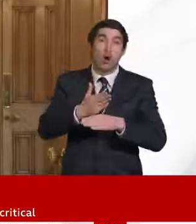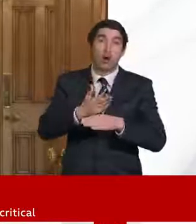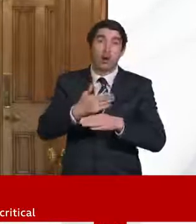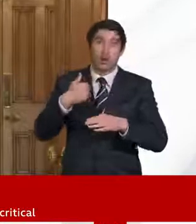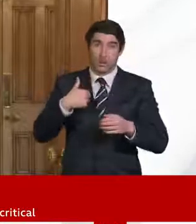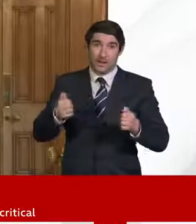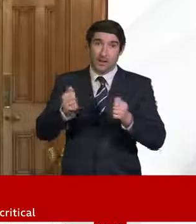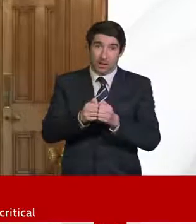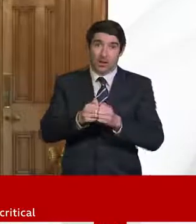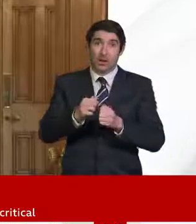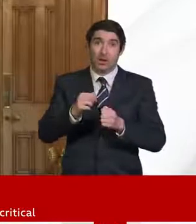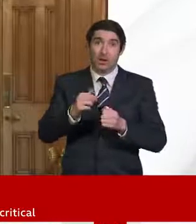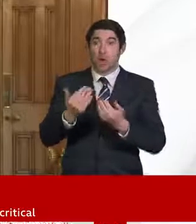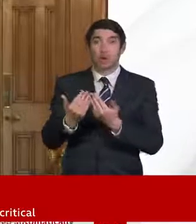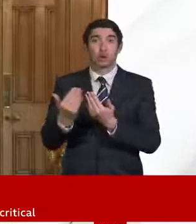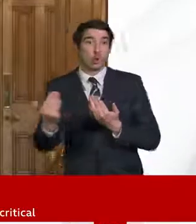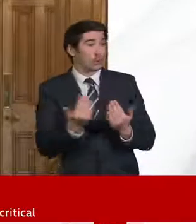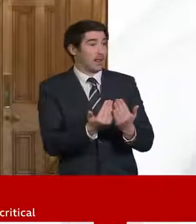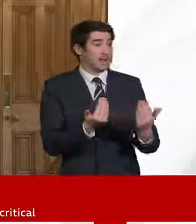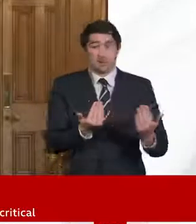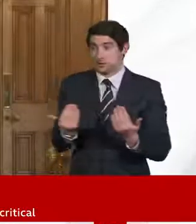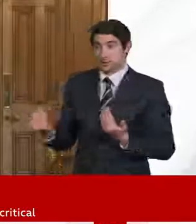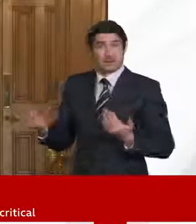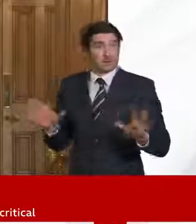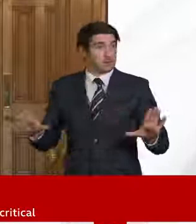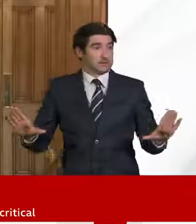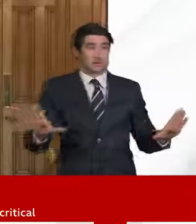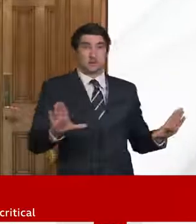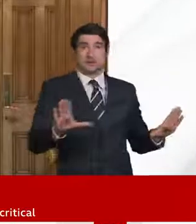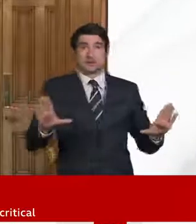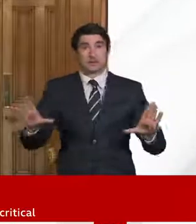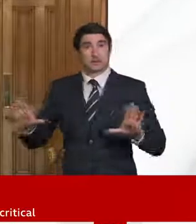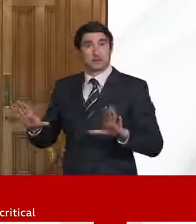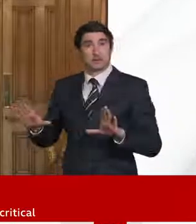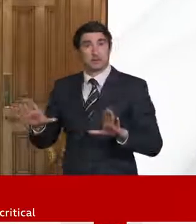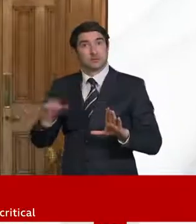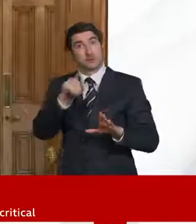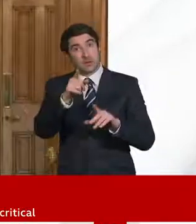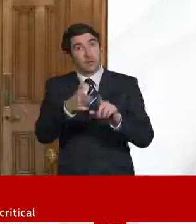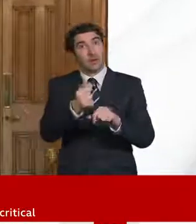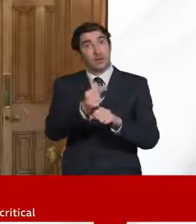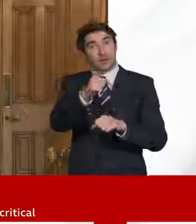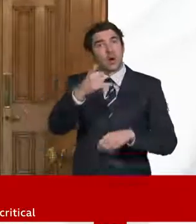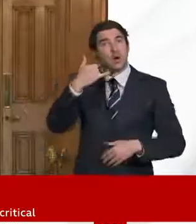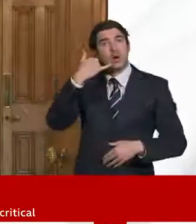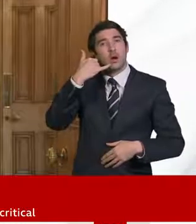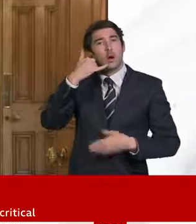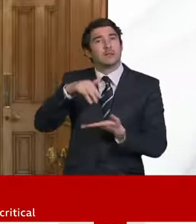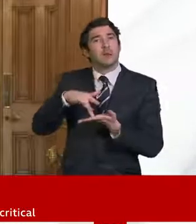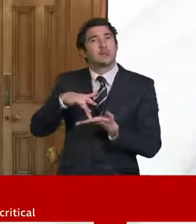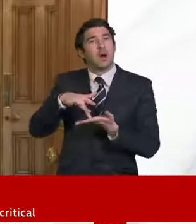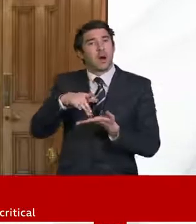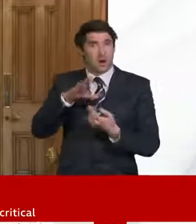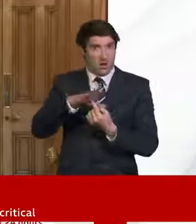of social distancing. If it is the case that any employee feels that, for example, their work in a call centre, which can often be vital to making sure that services